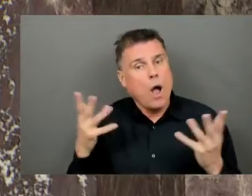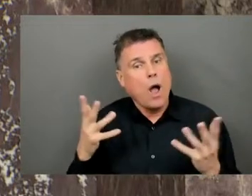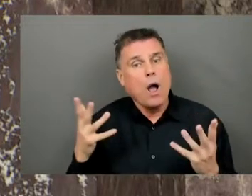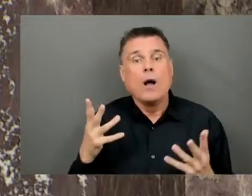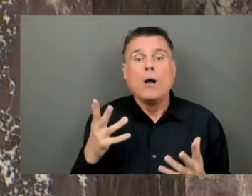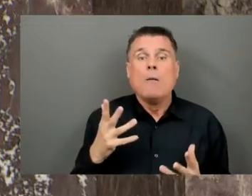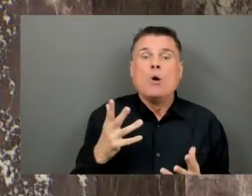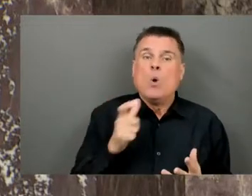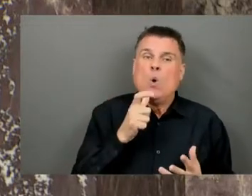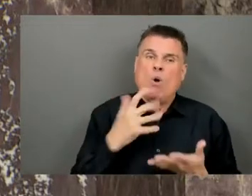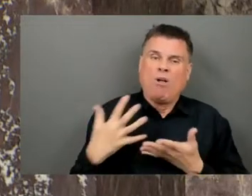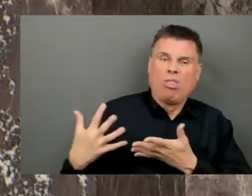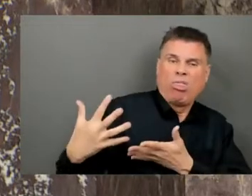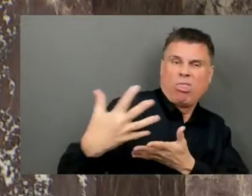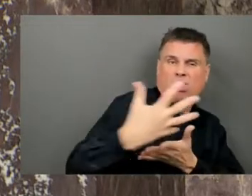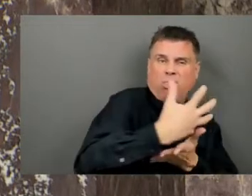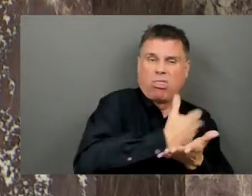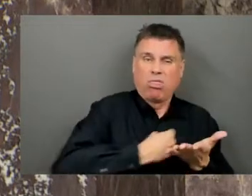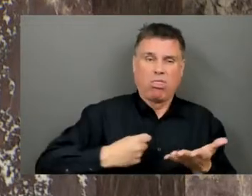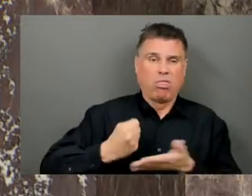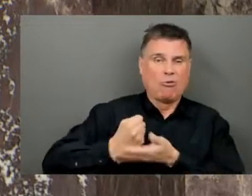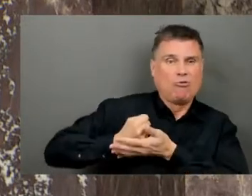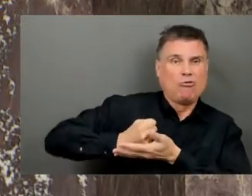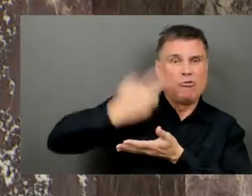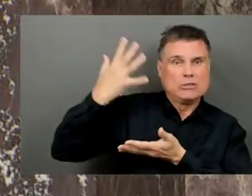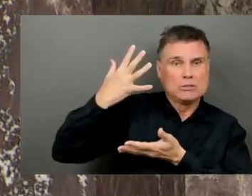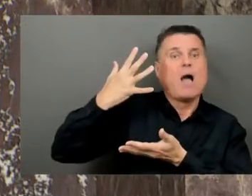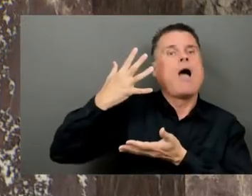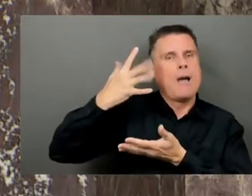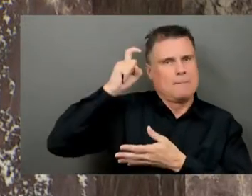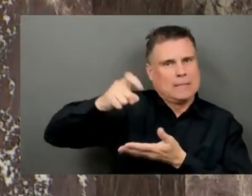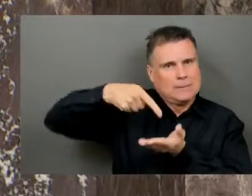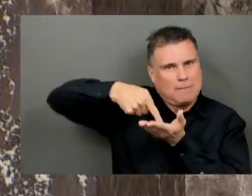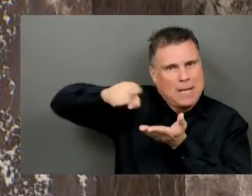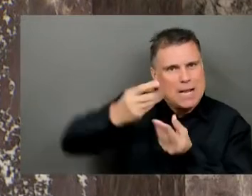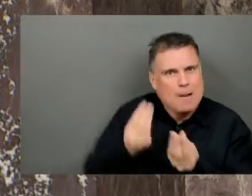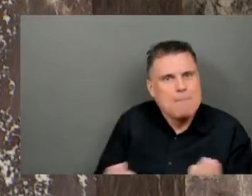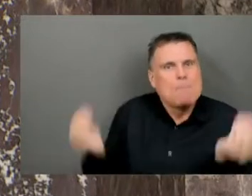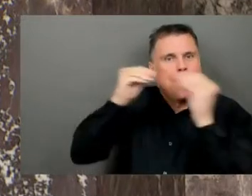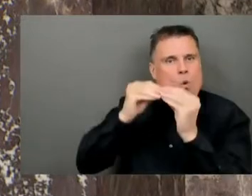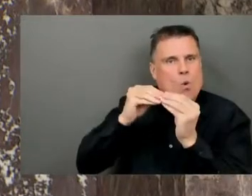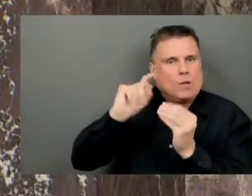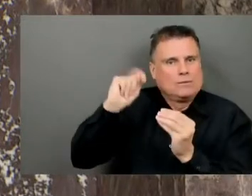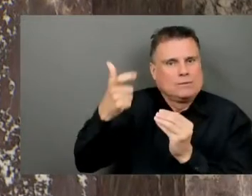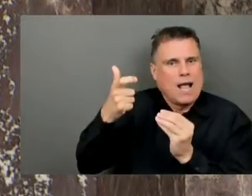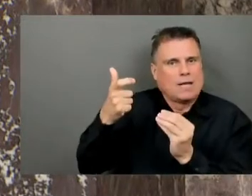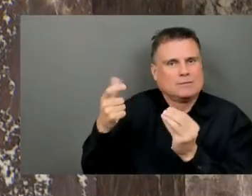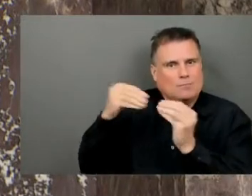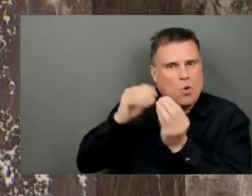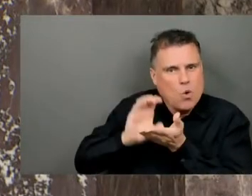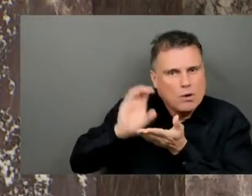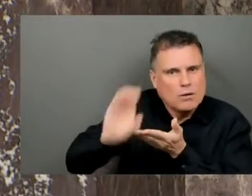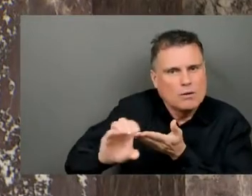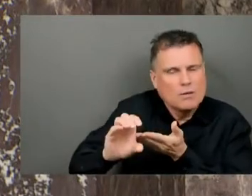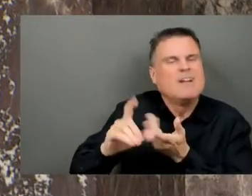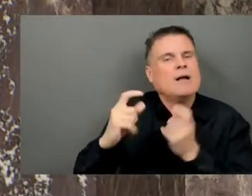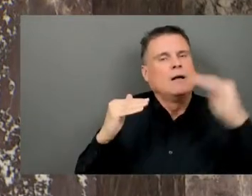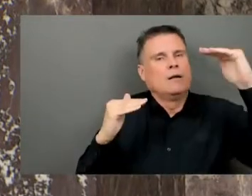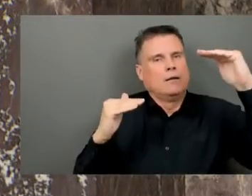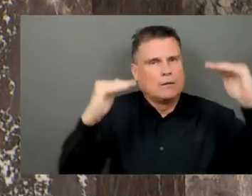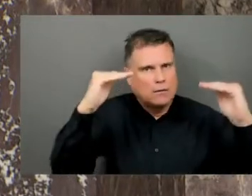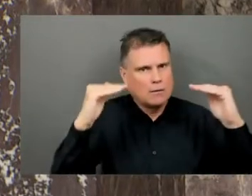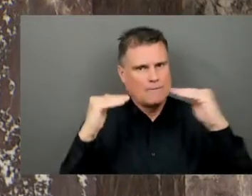that is struggling in our communities has a little bit more support. That is the inequality that we fight for every day. Inequality in healthcare, inequality in